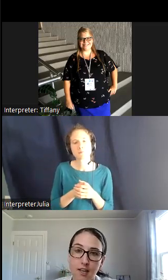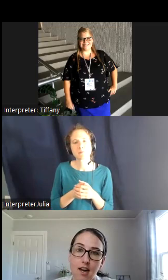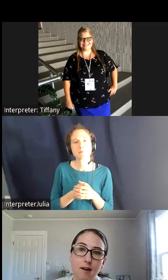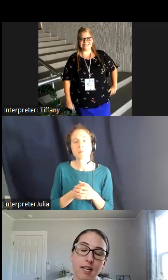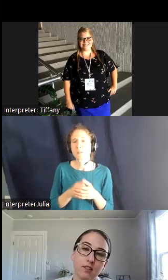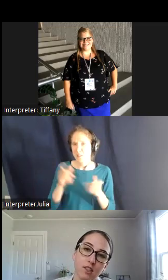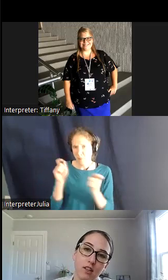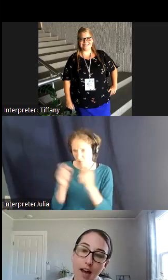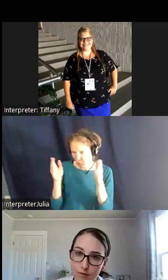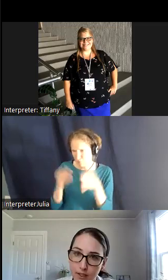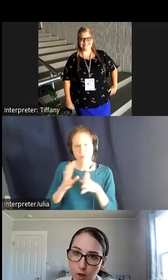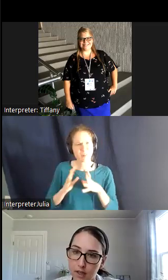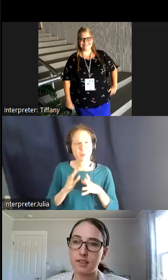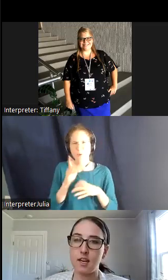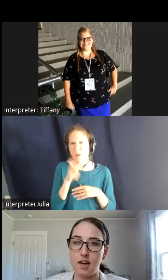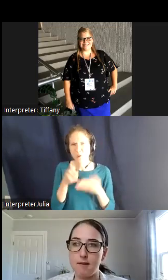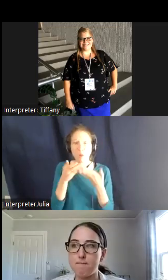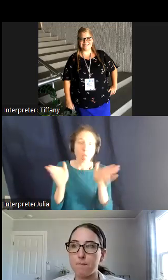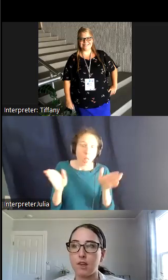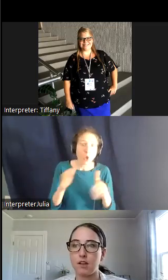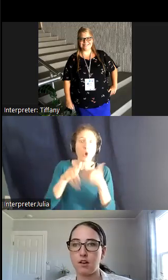broaden and serve everyone.